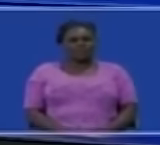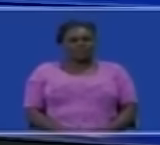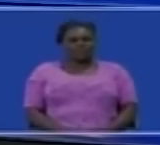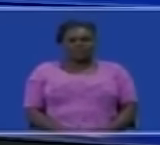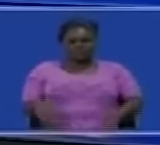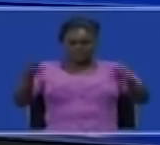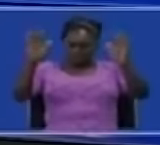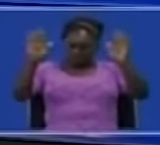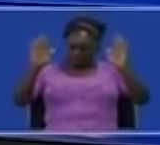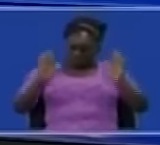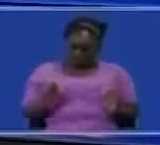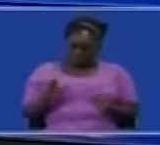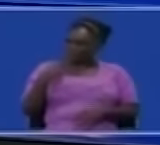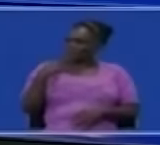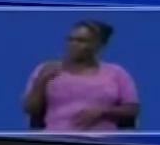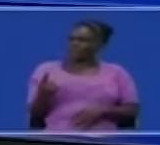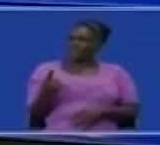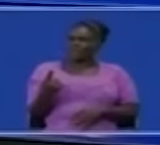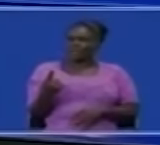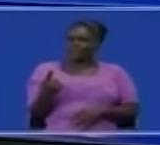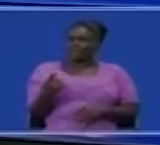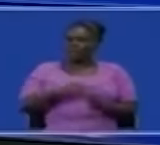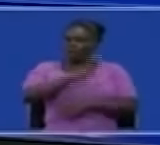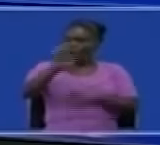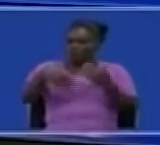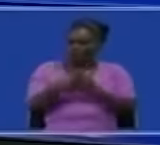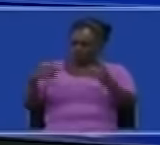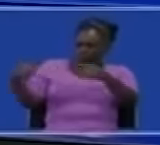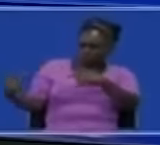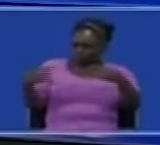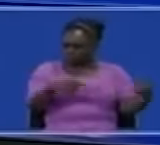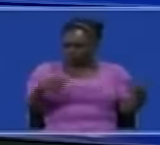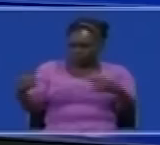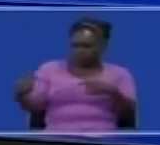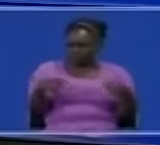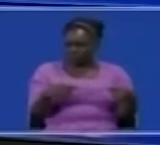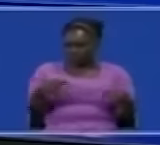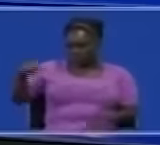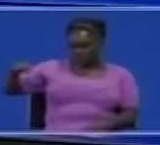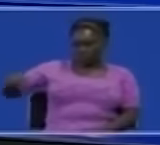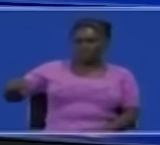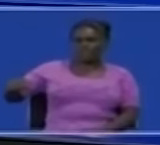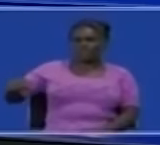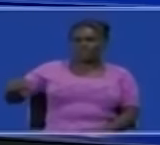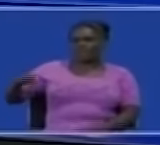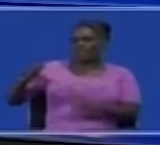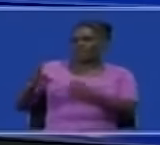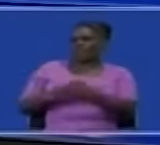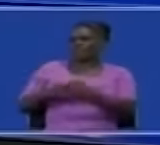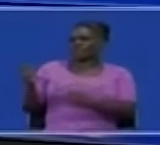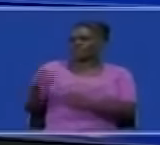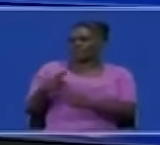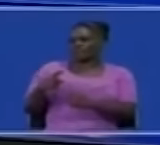It is important to mention that all of these wrangles are happening today, the 8th of